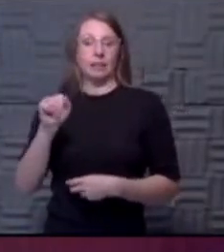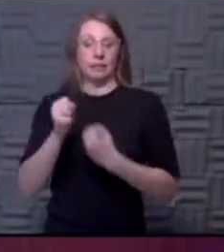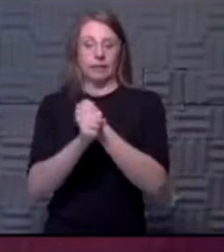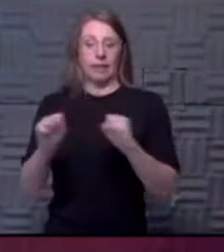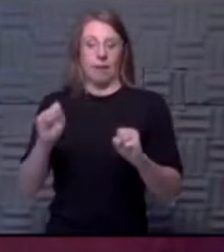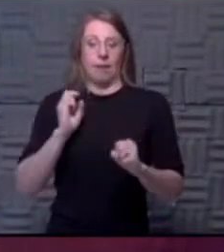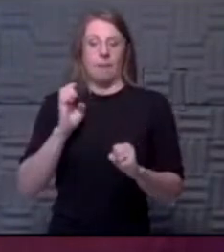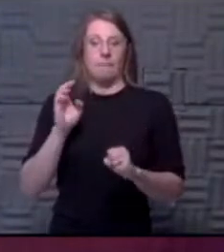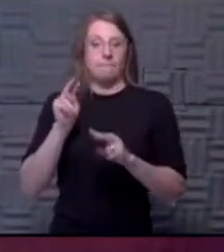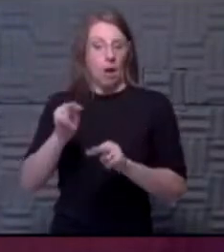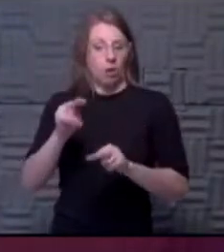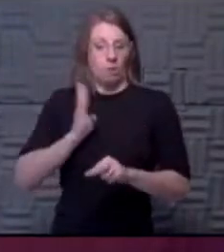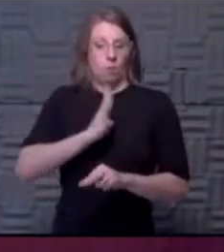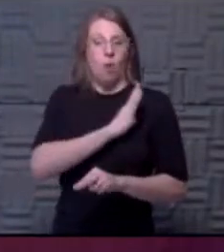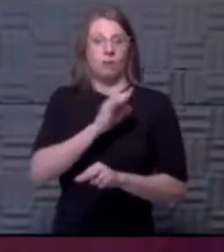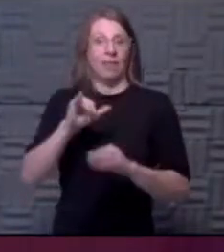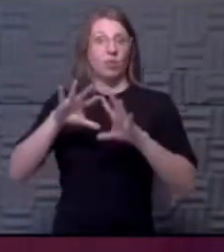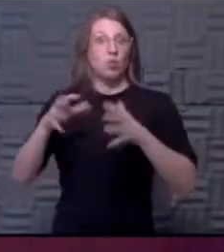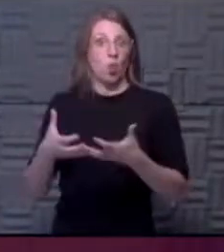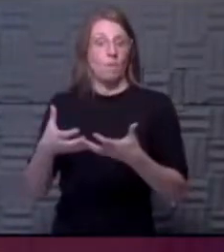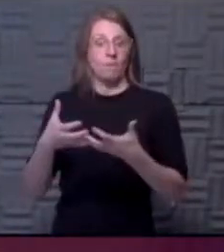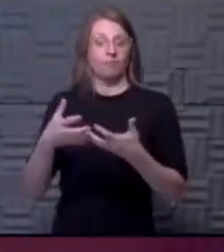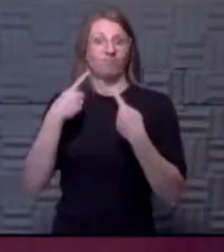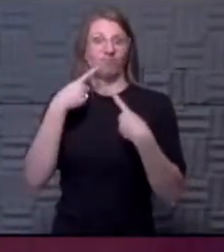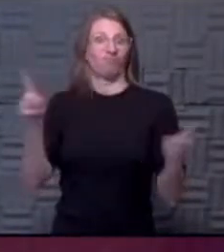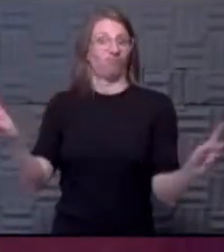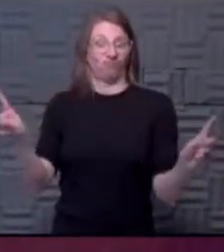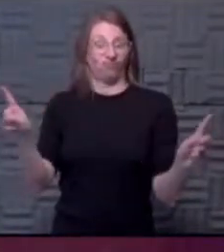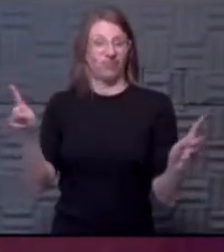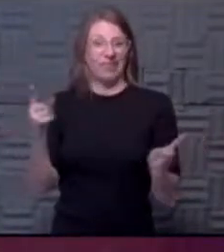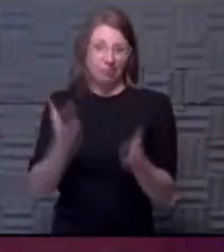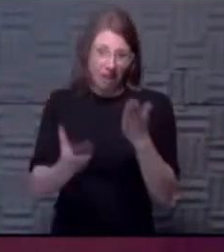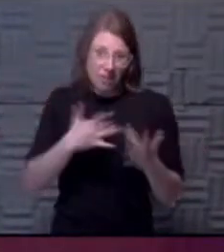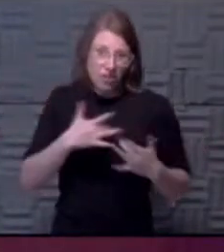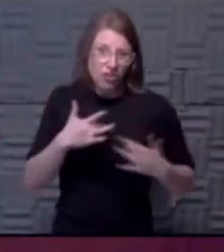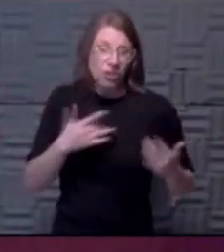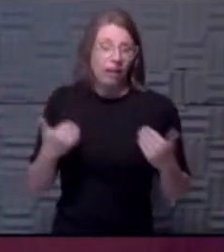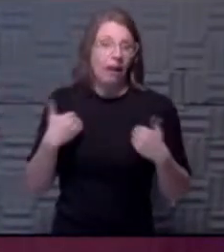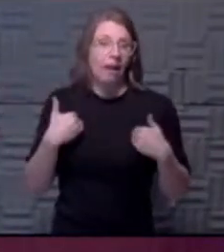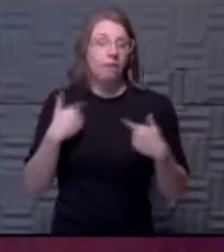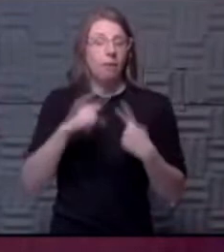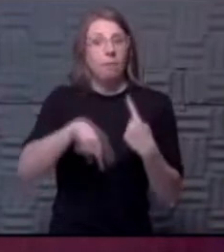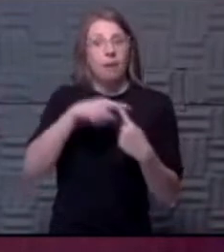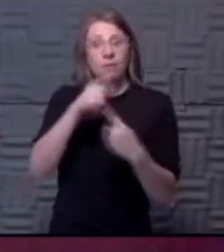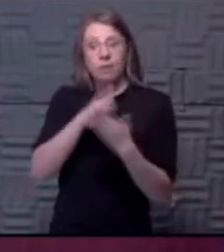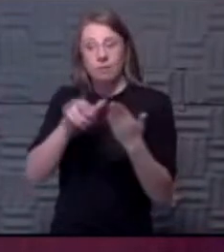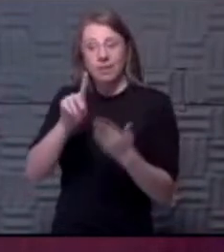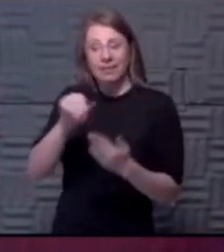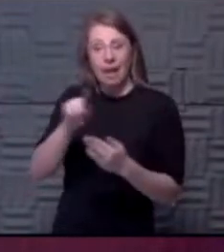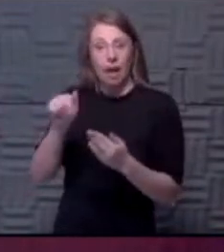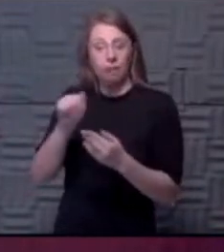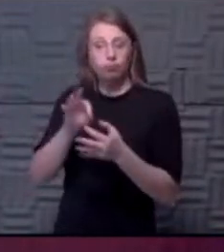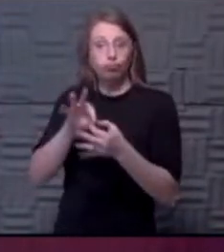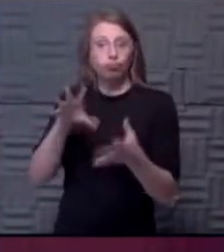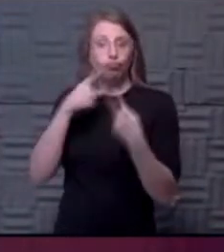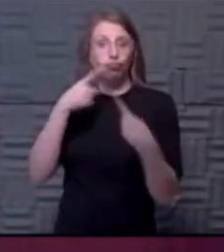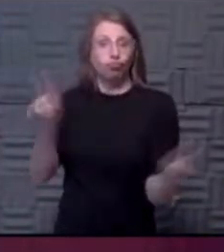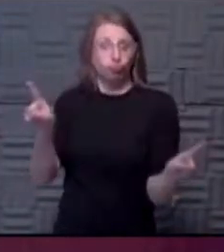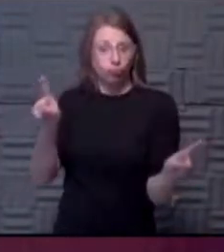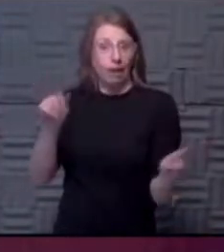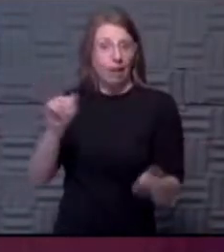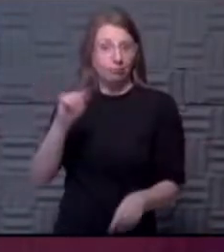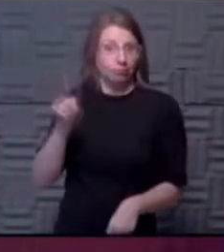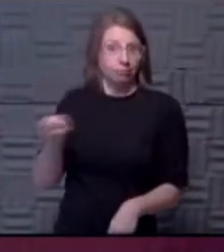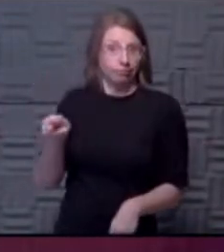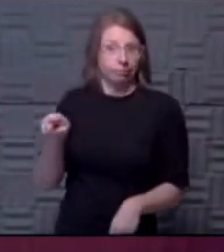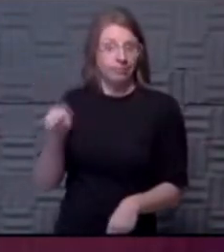the group that came out and said, we maybe have a concern about some of the data that was released publicly by